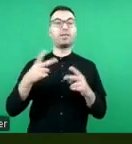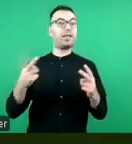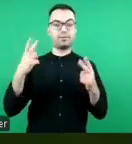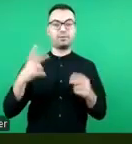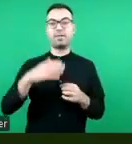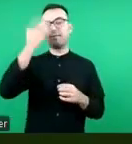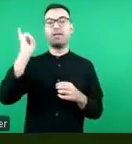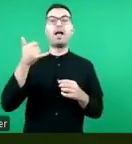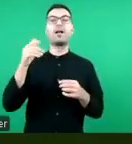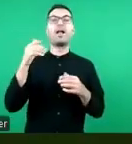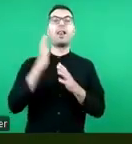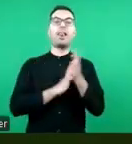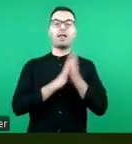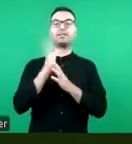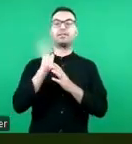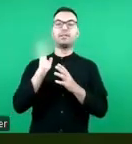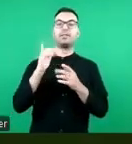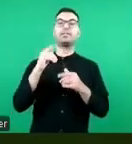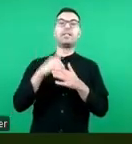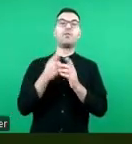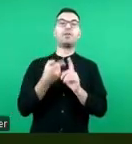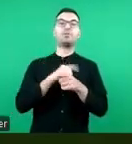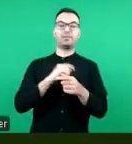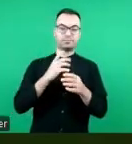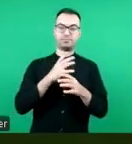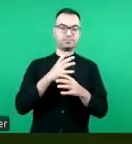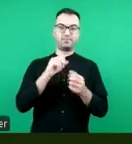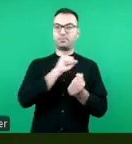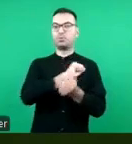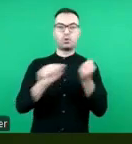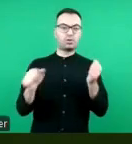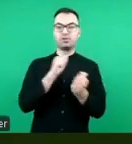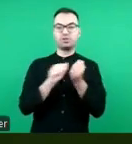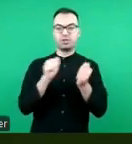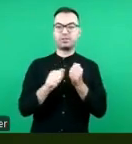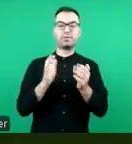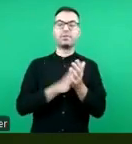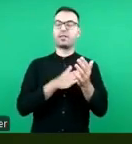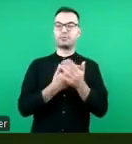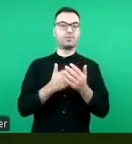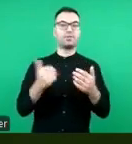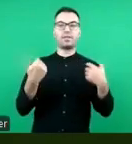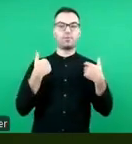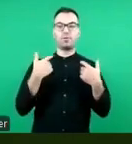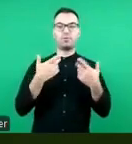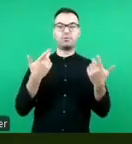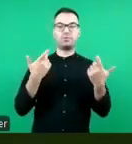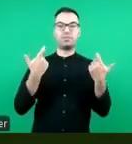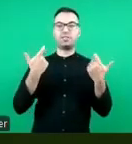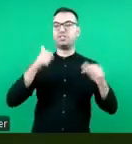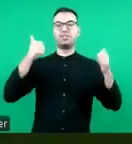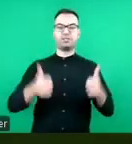act before the disturbance will hit it, because let's say there was no major flooding events